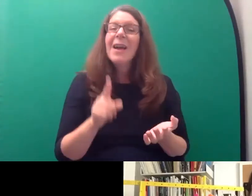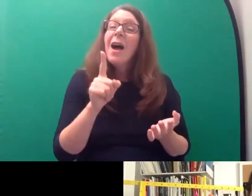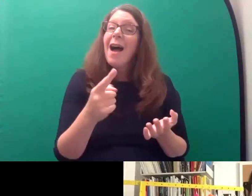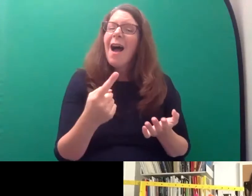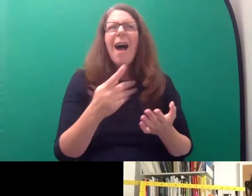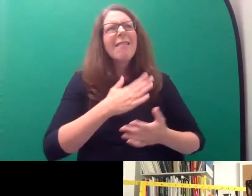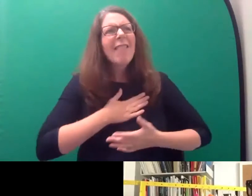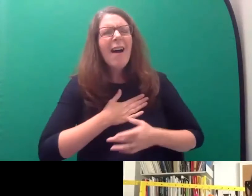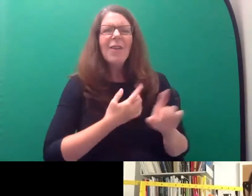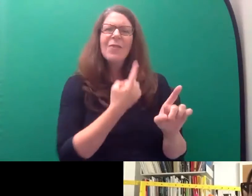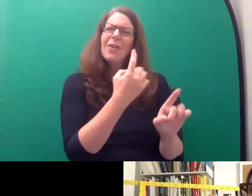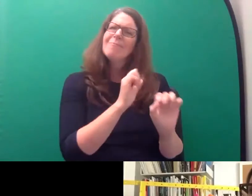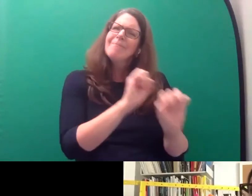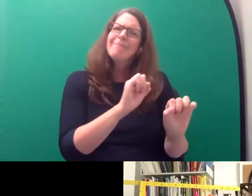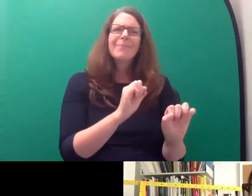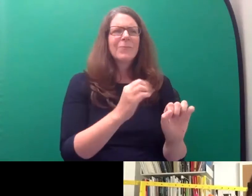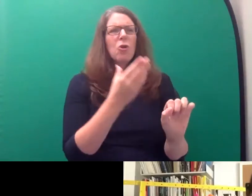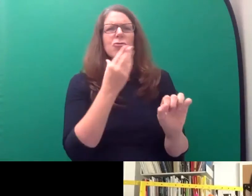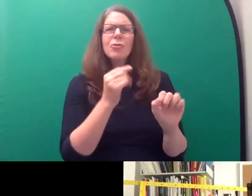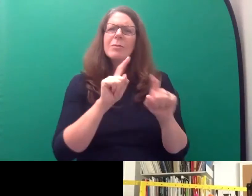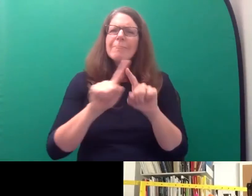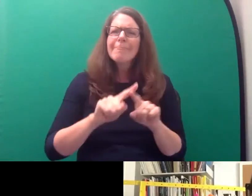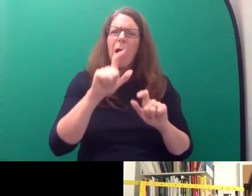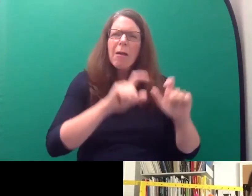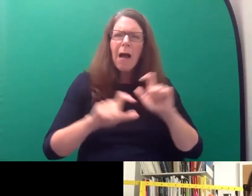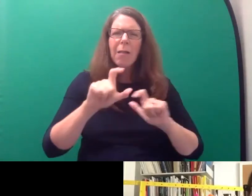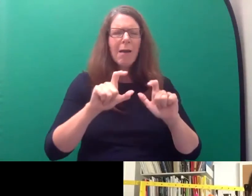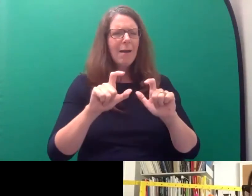colour, the way she dressed,